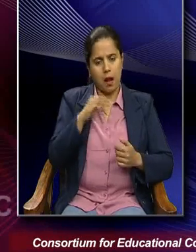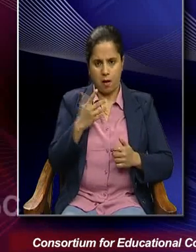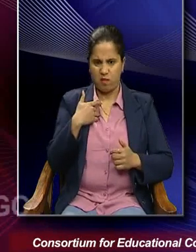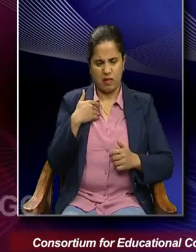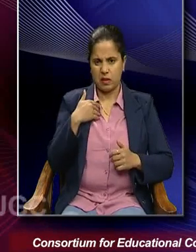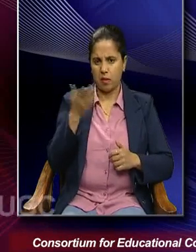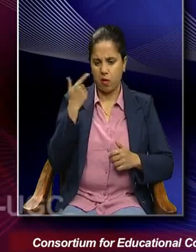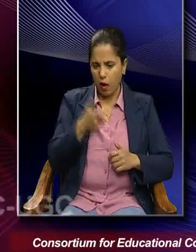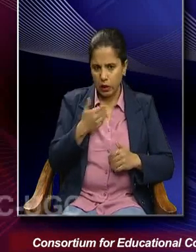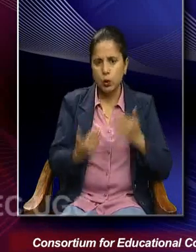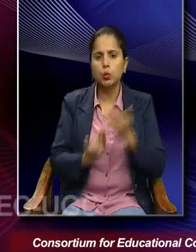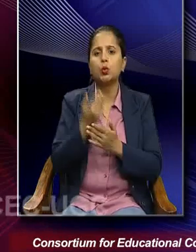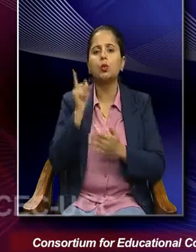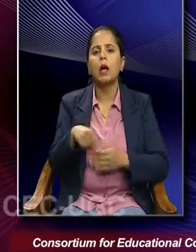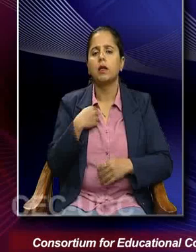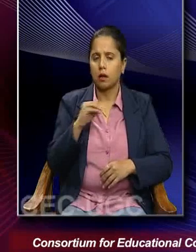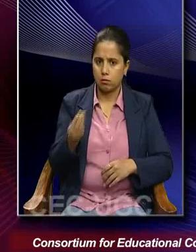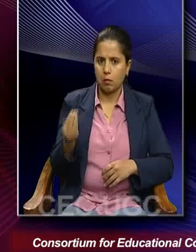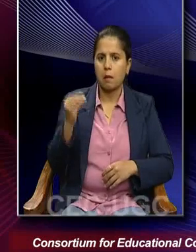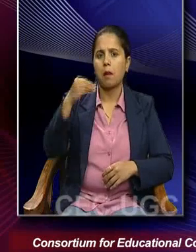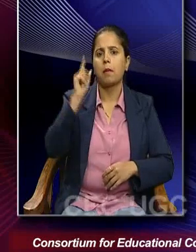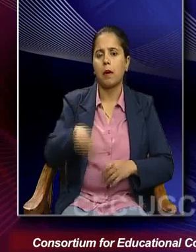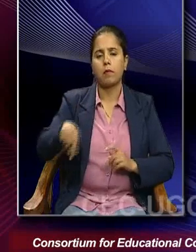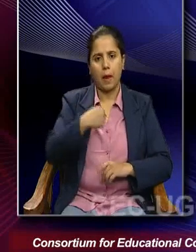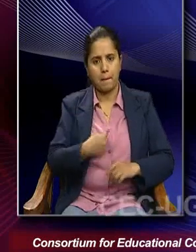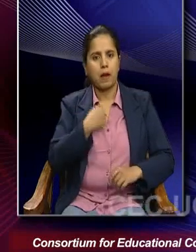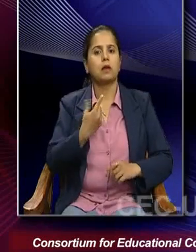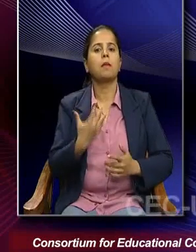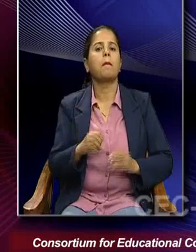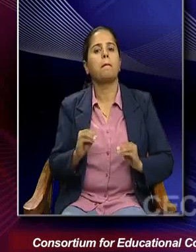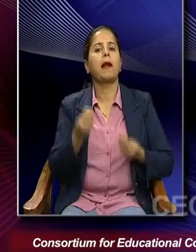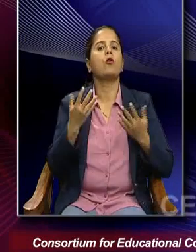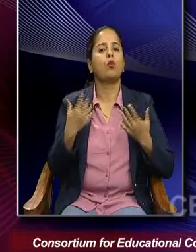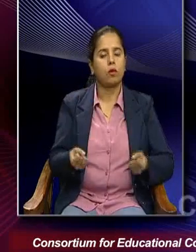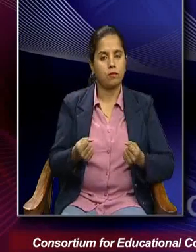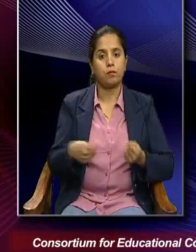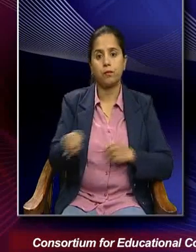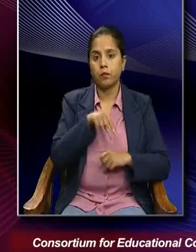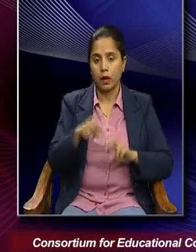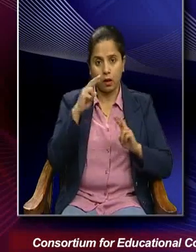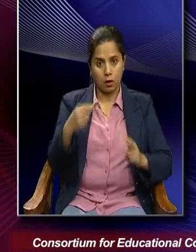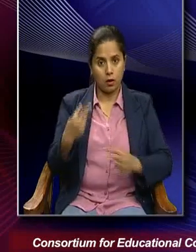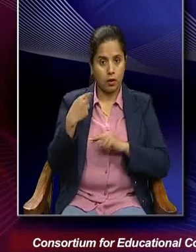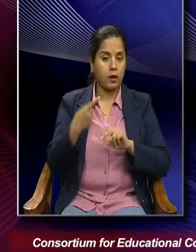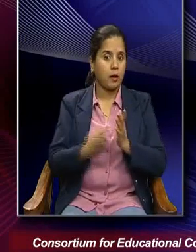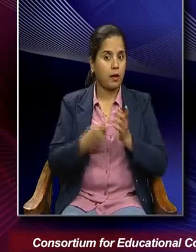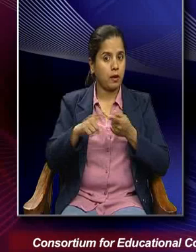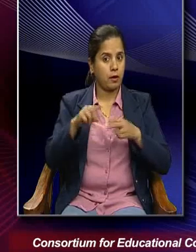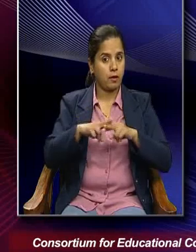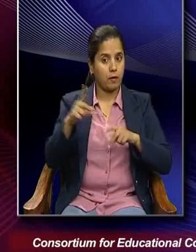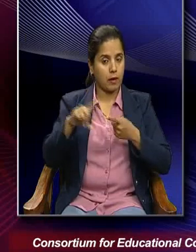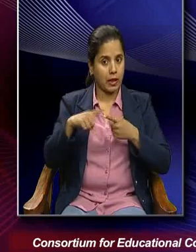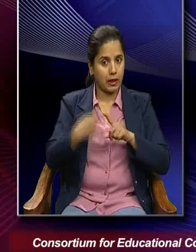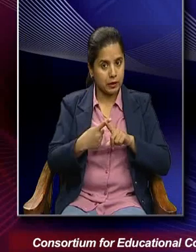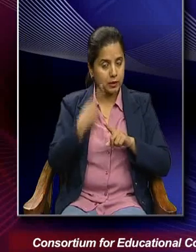in order to construct a better self. So, reflexive self means that by means